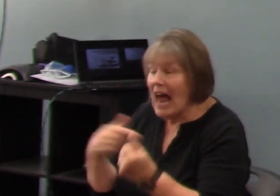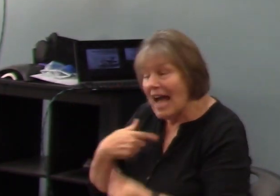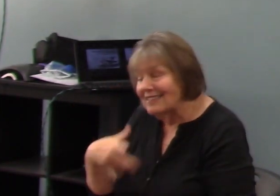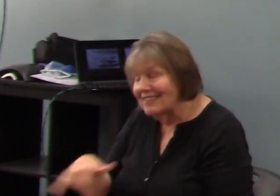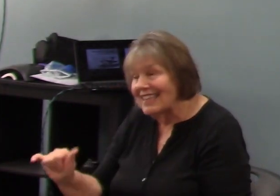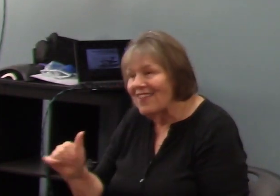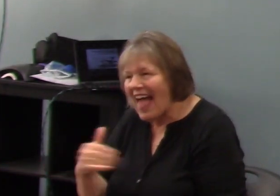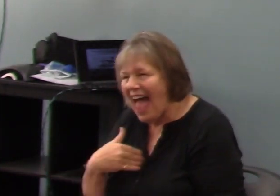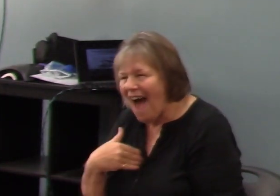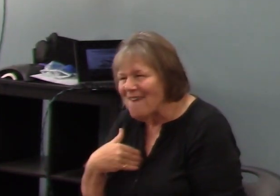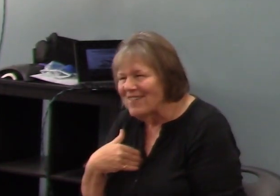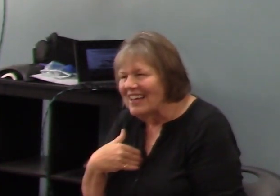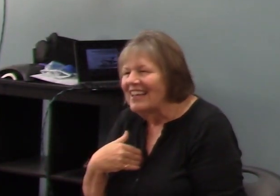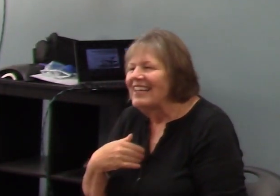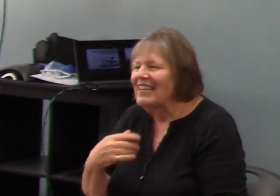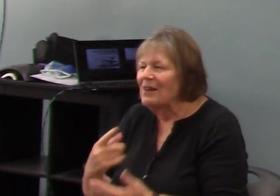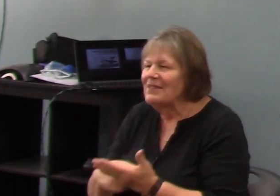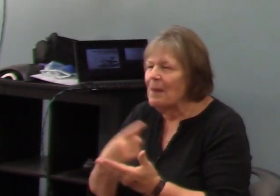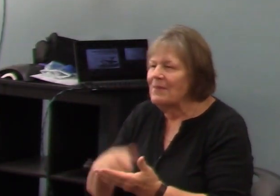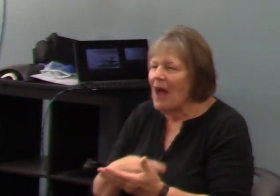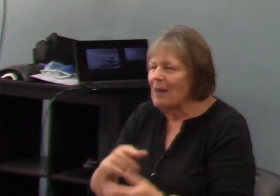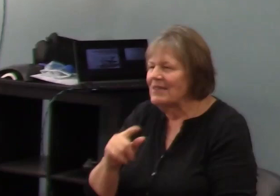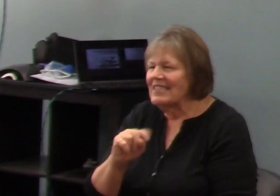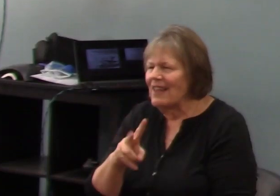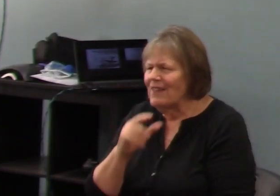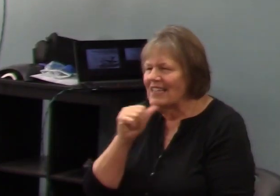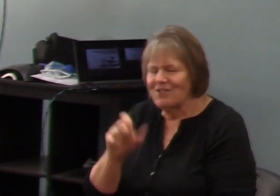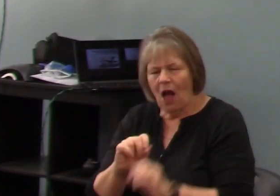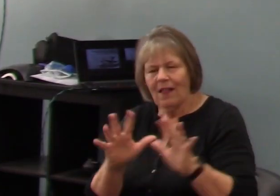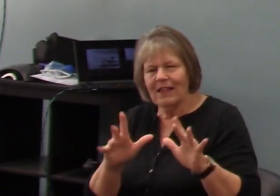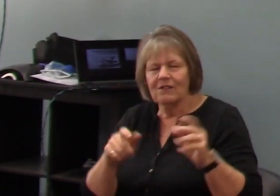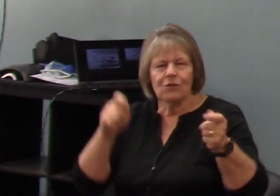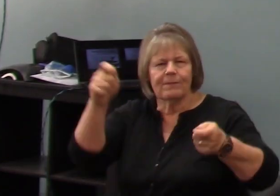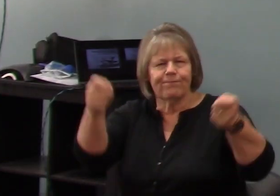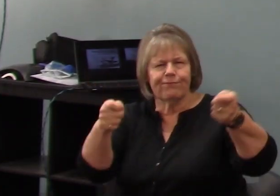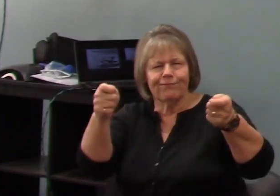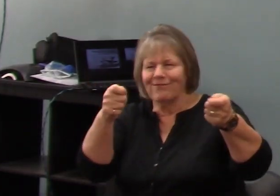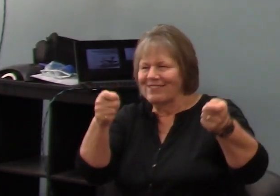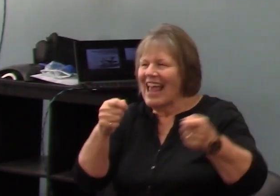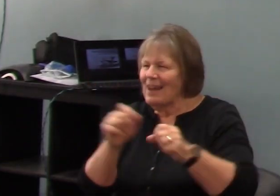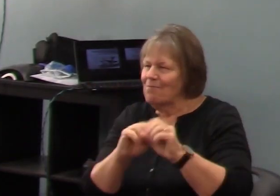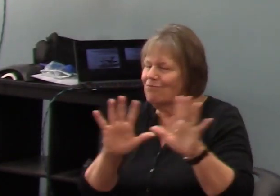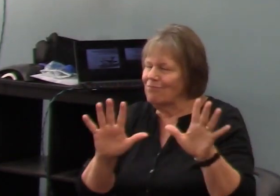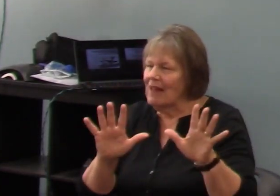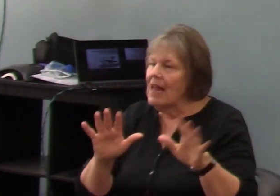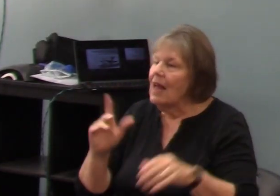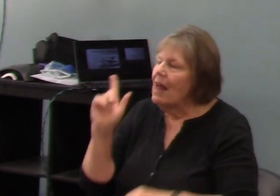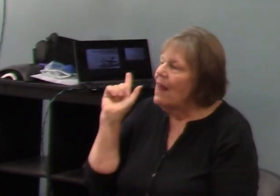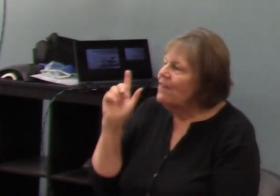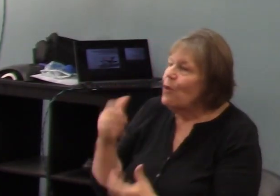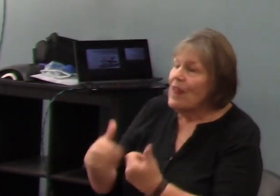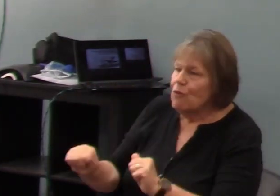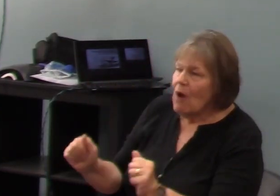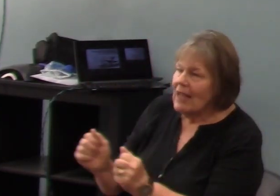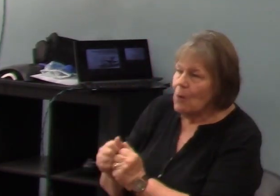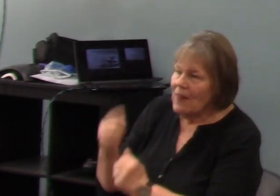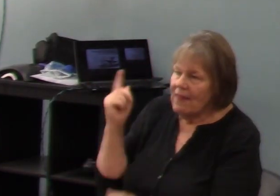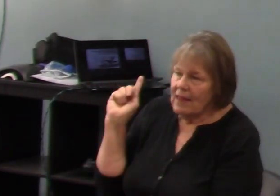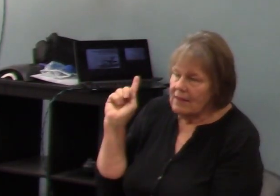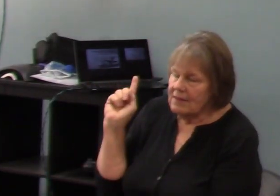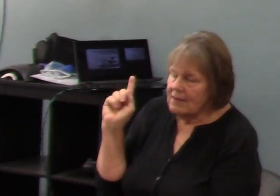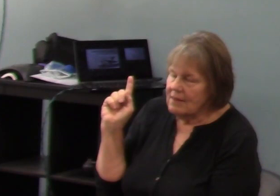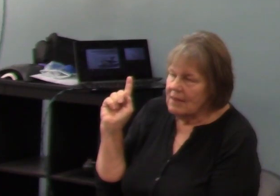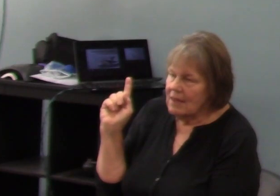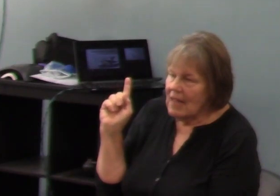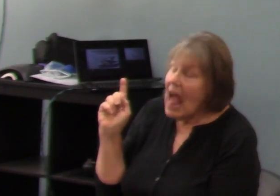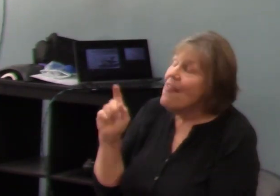with it. Sometimes the channel doesn't come in right. And they were trying to do that essentially with this antenna. And this is a really big, sensitive antenna.